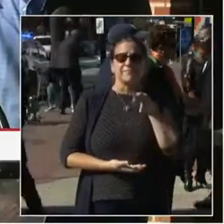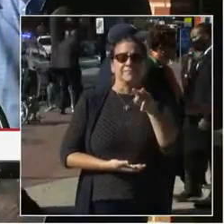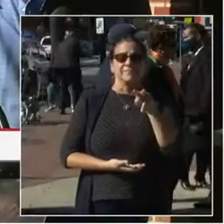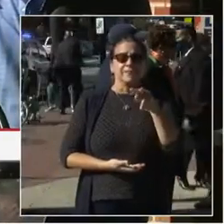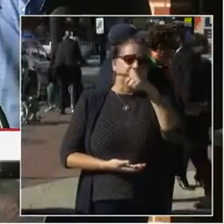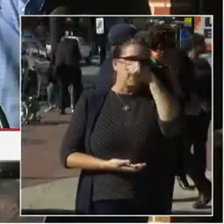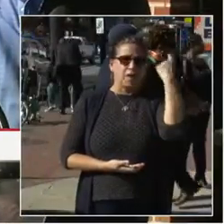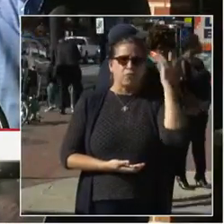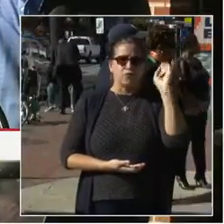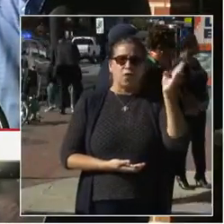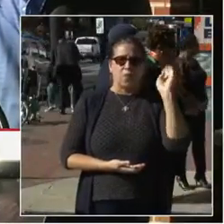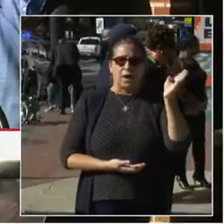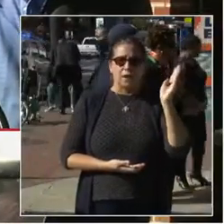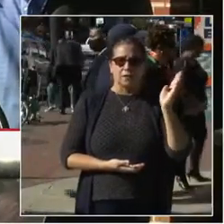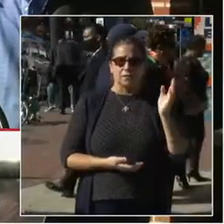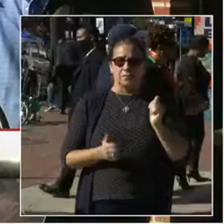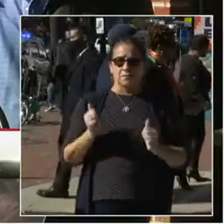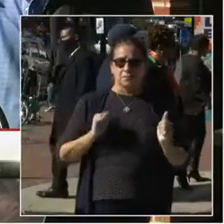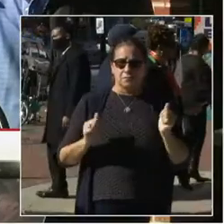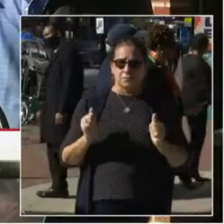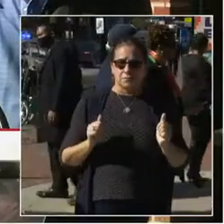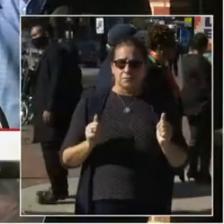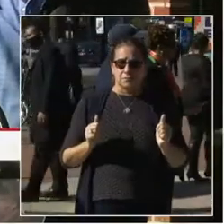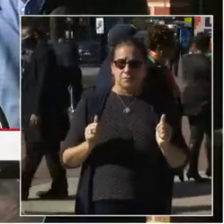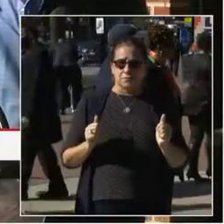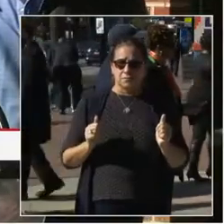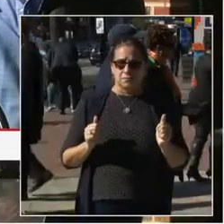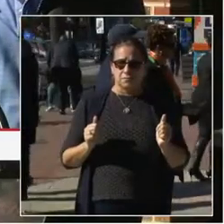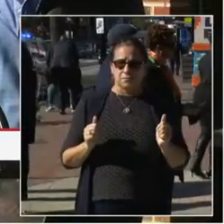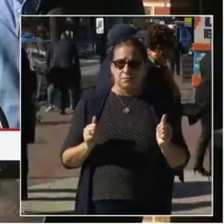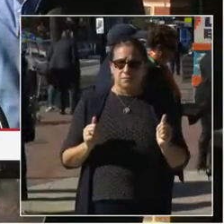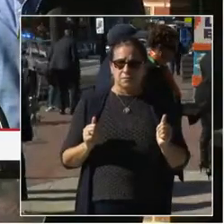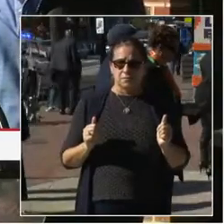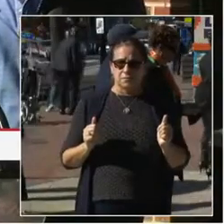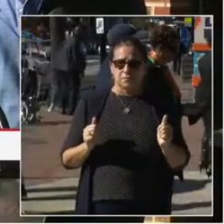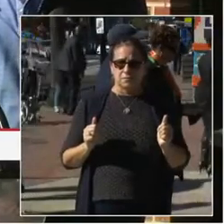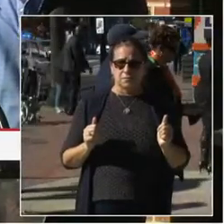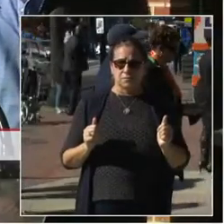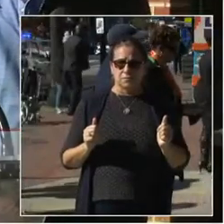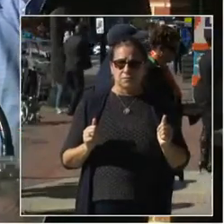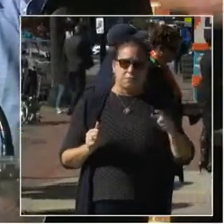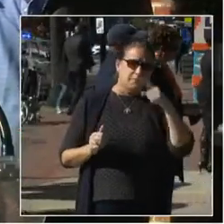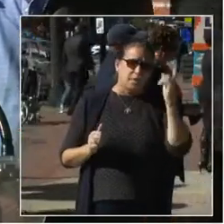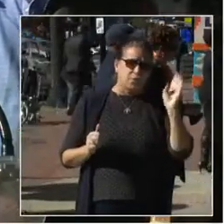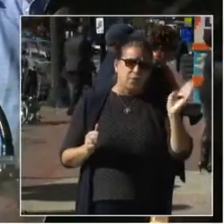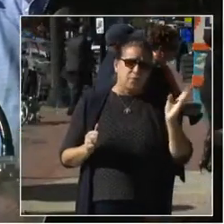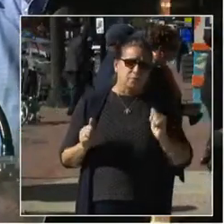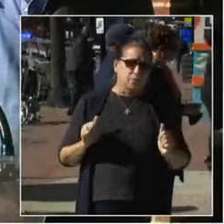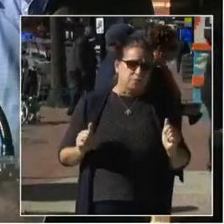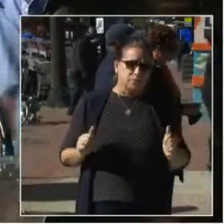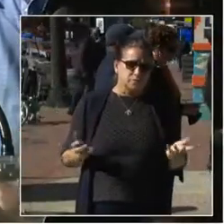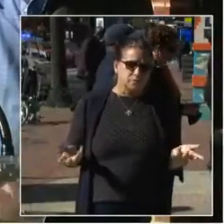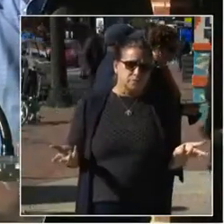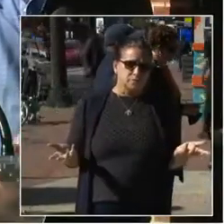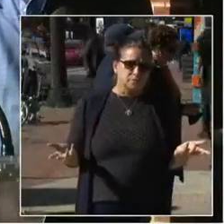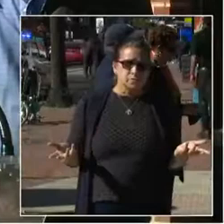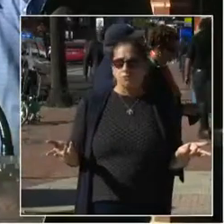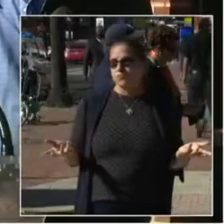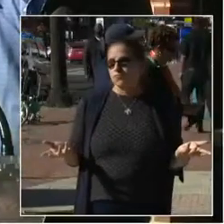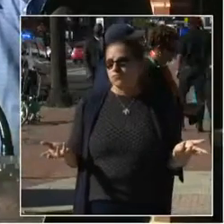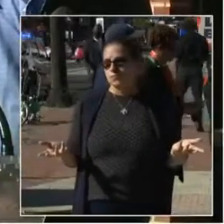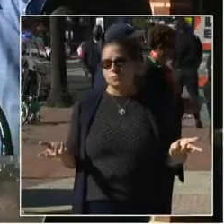Restaurant Week, we have to remember that investing in Black businesses is investing in our African American community at